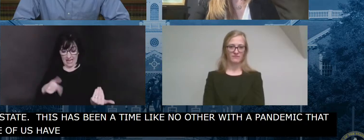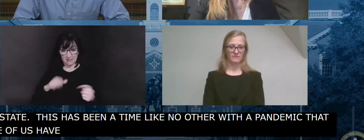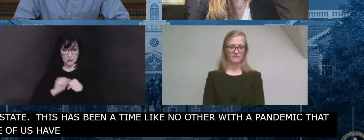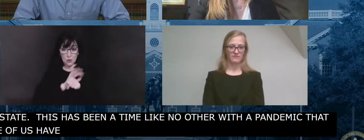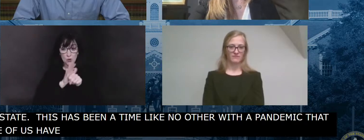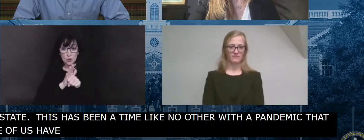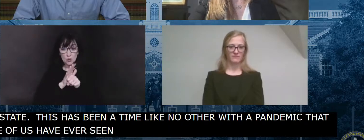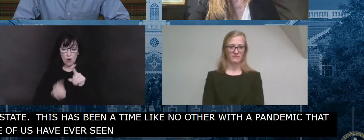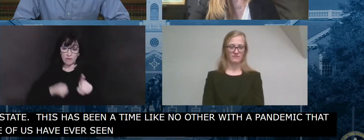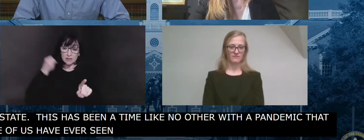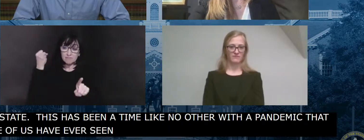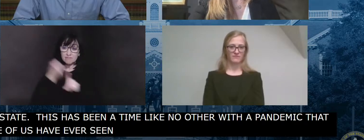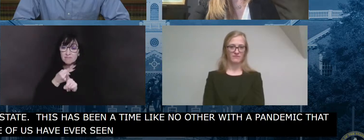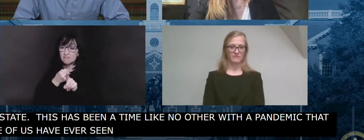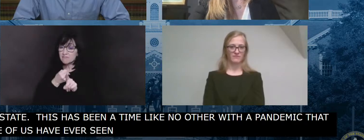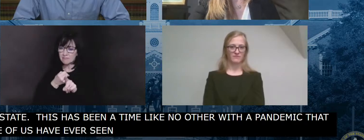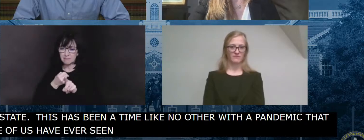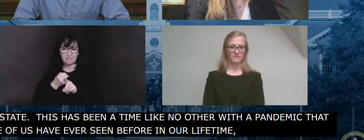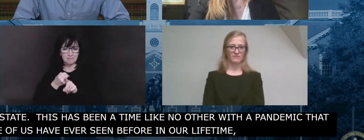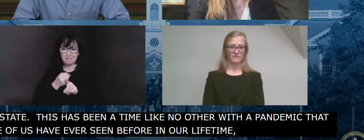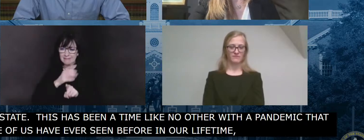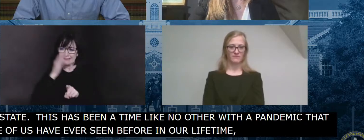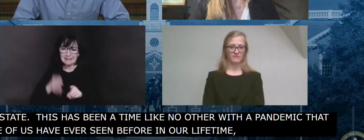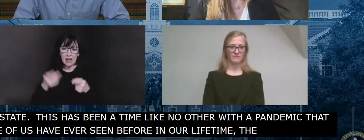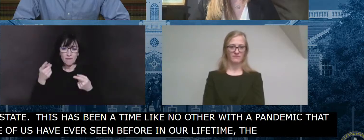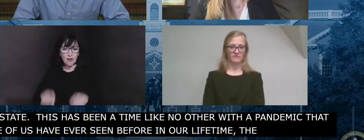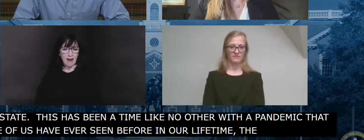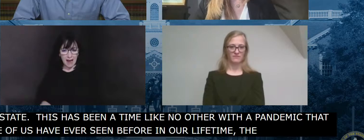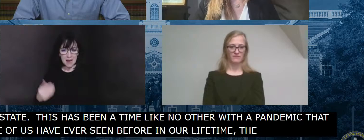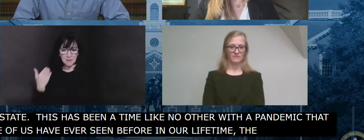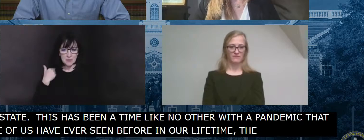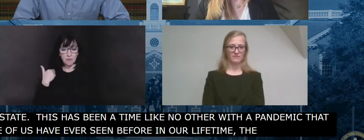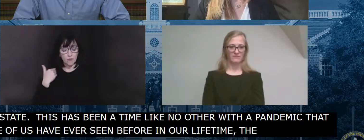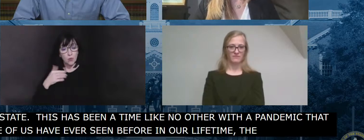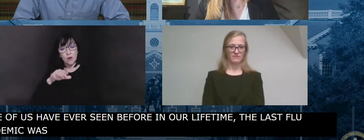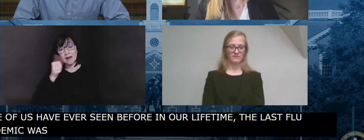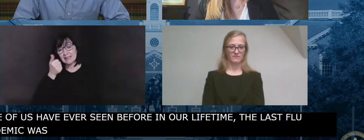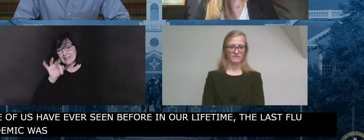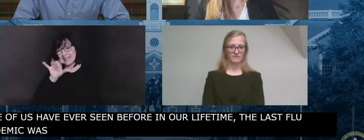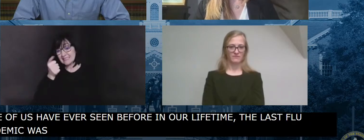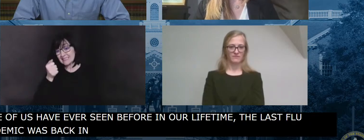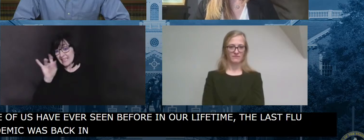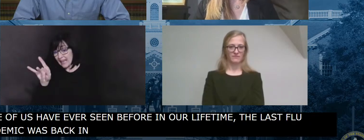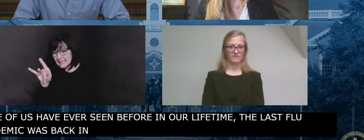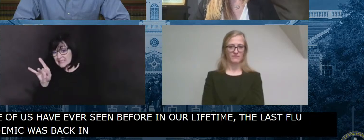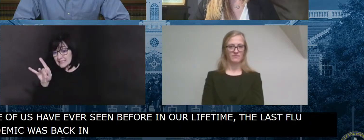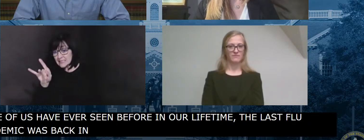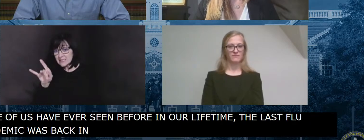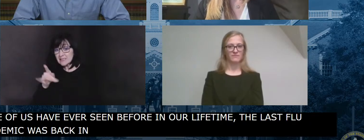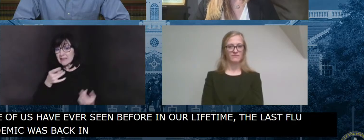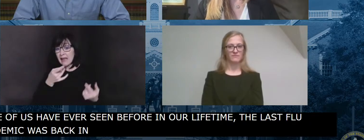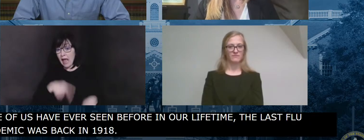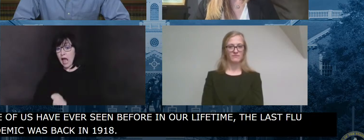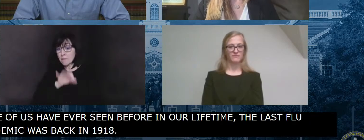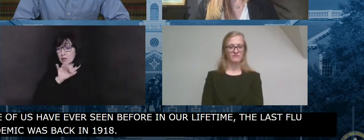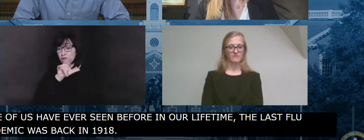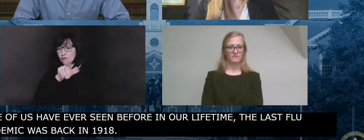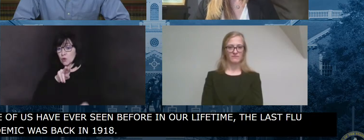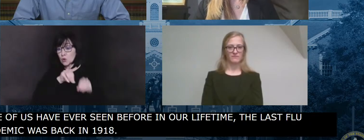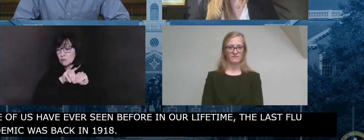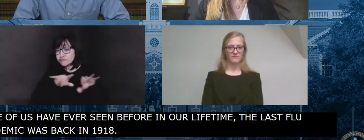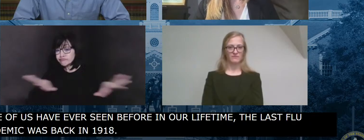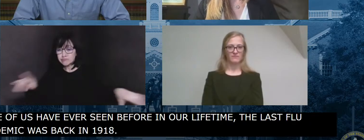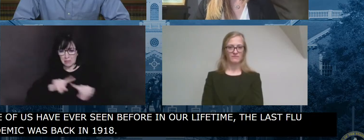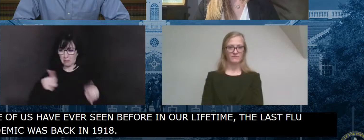last flu pandemic was back in 1918. I've seen incredible things in our state over the last